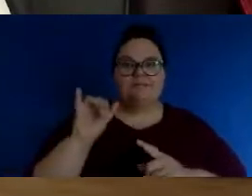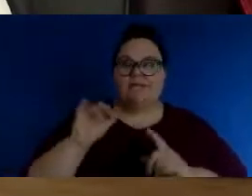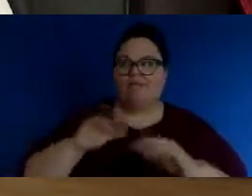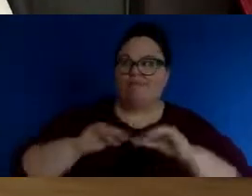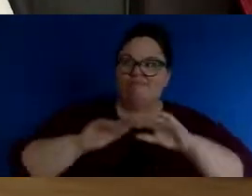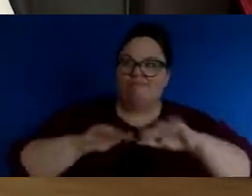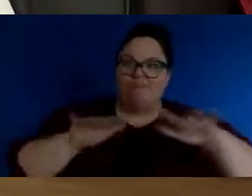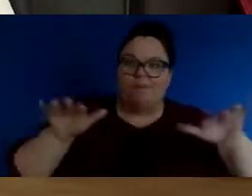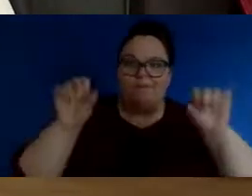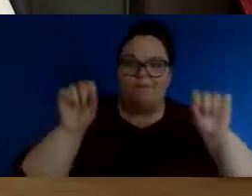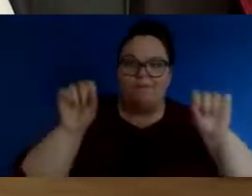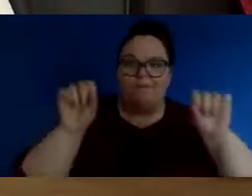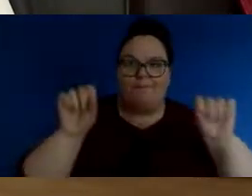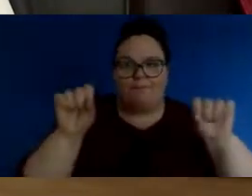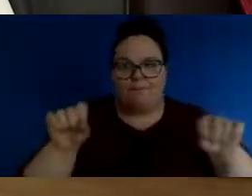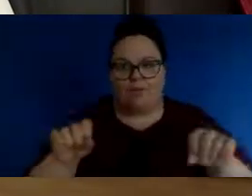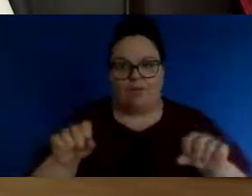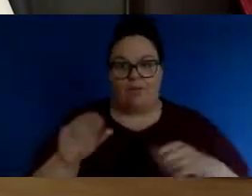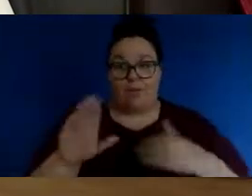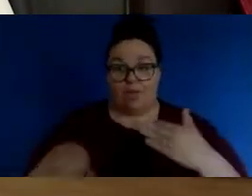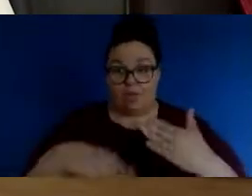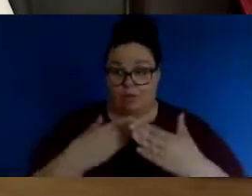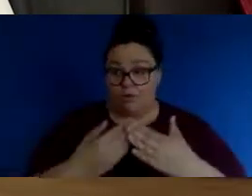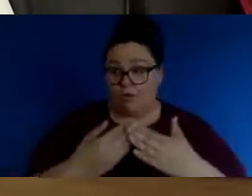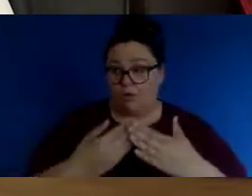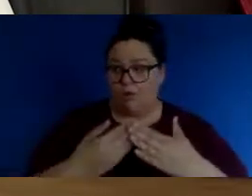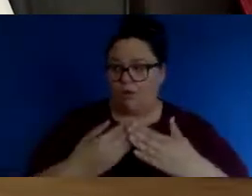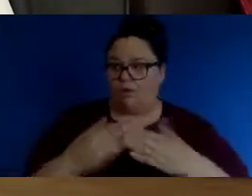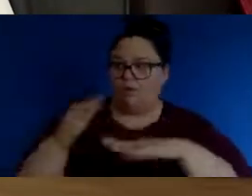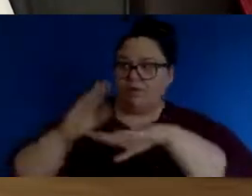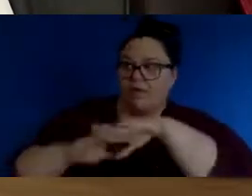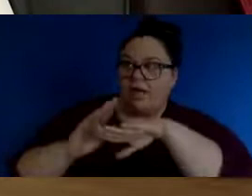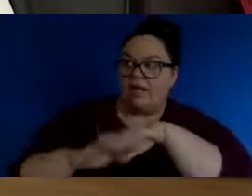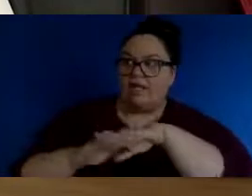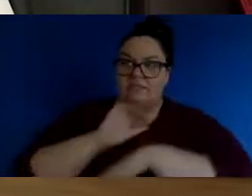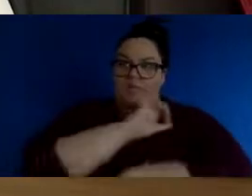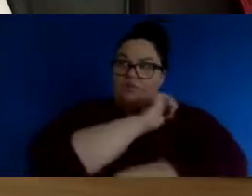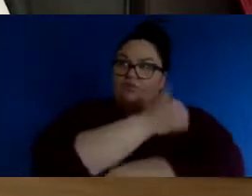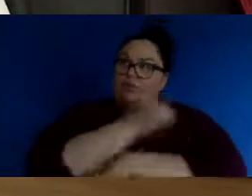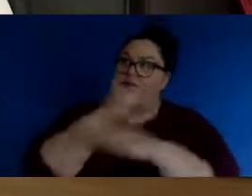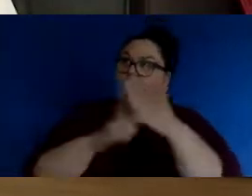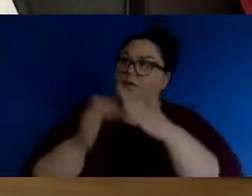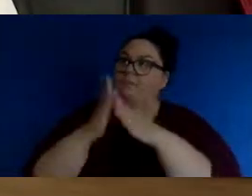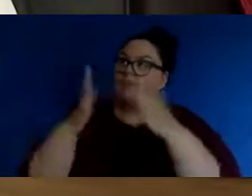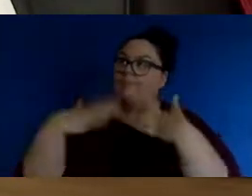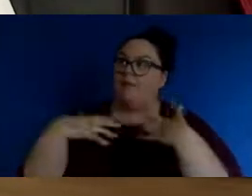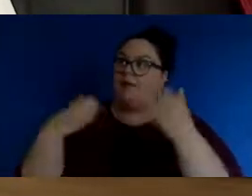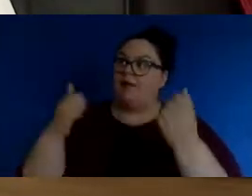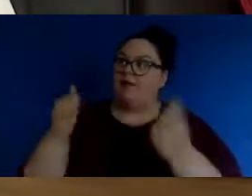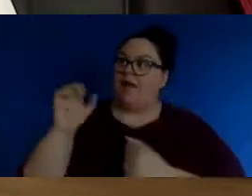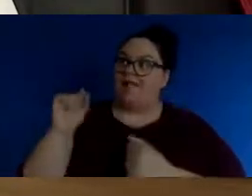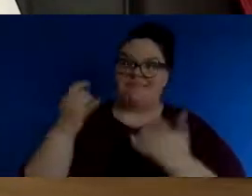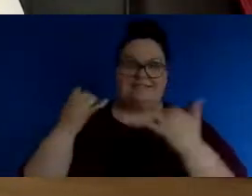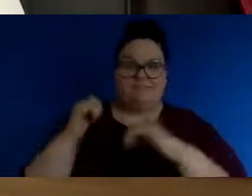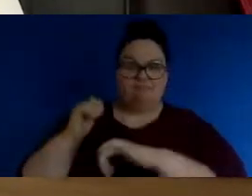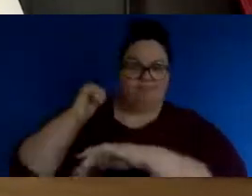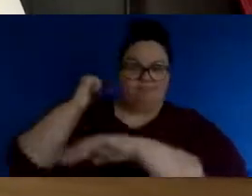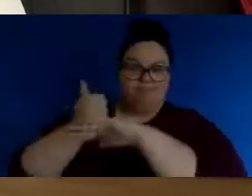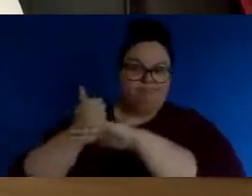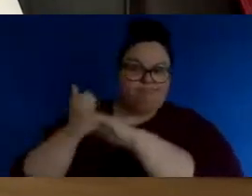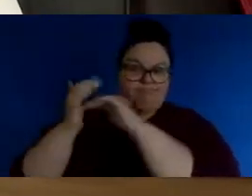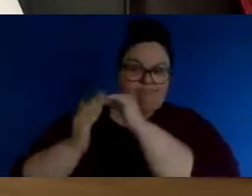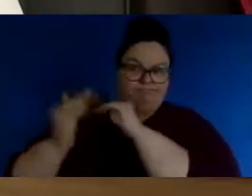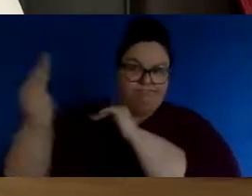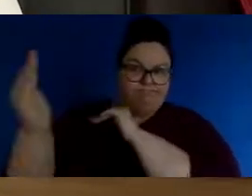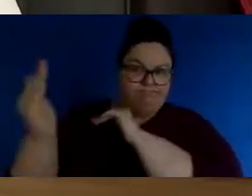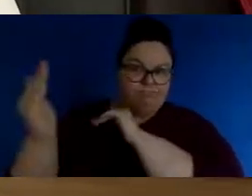health. And all of the guidance and authority that we have under the Public Health Act is still in place and has been in place throughout